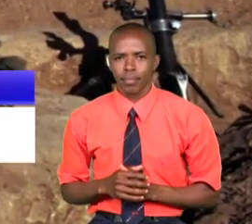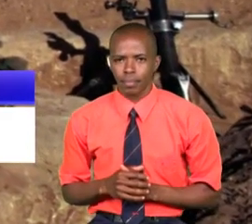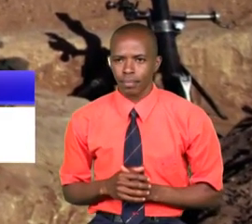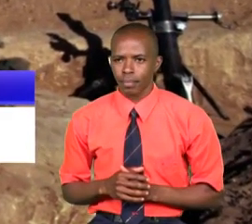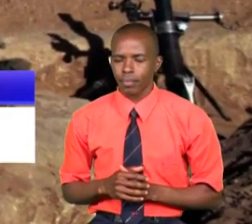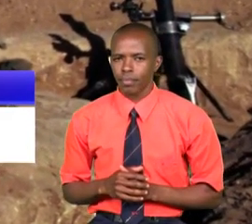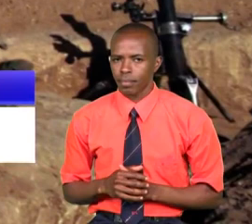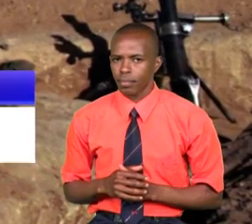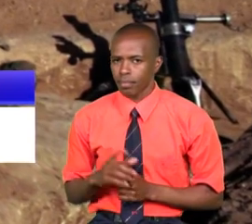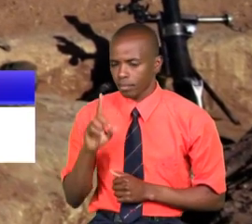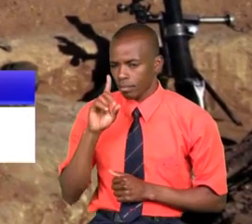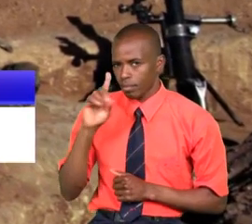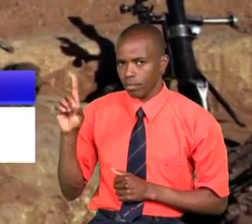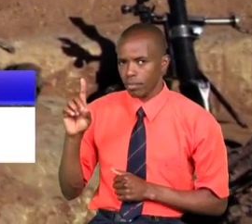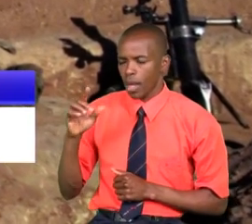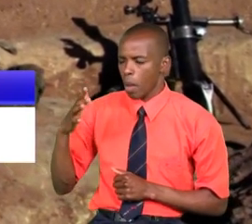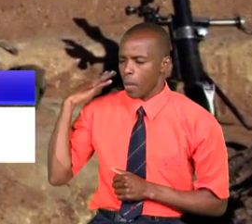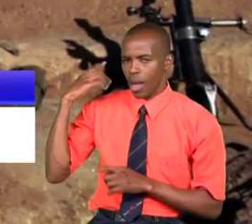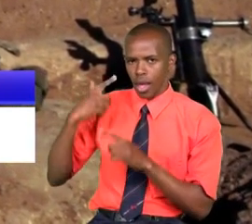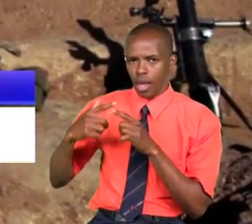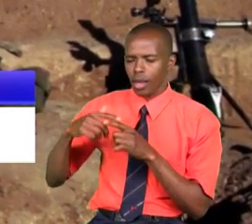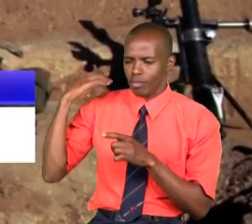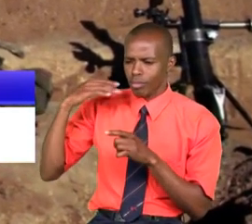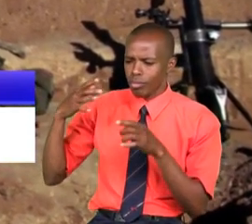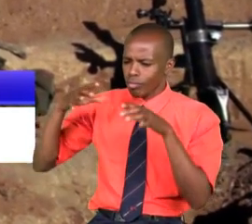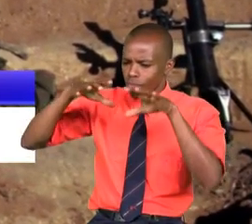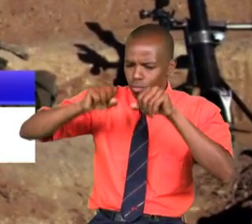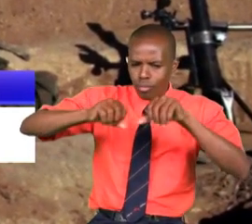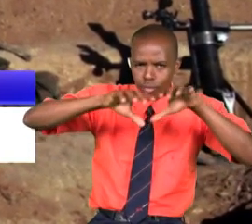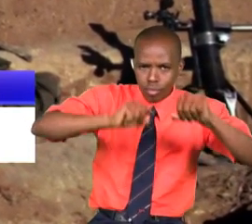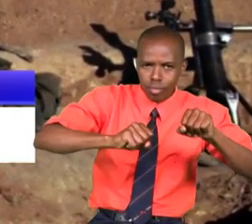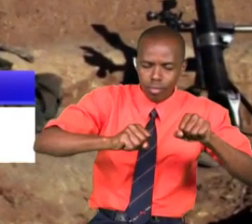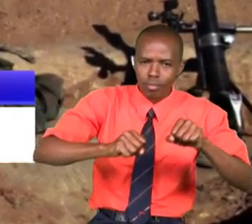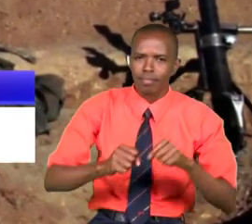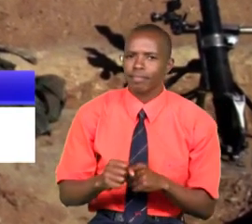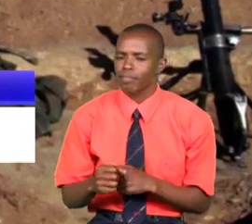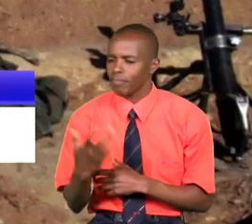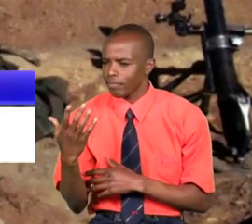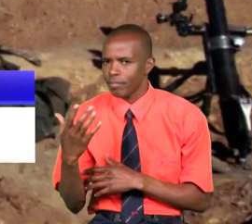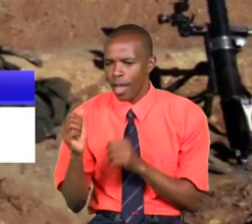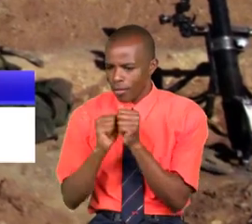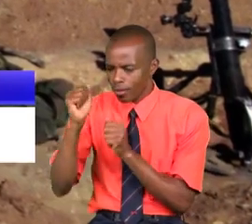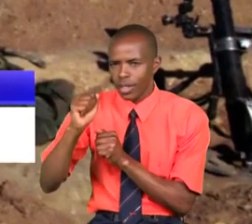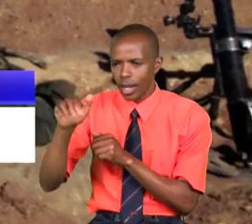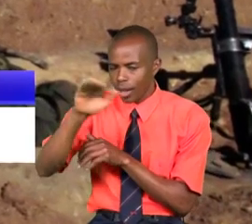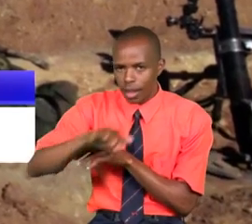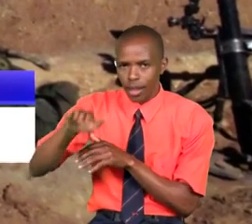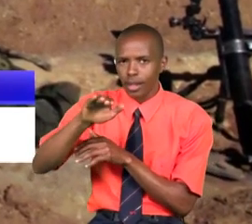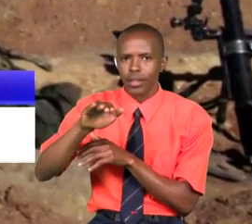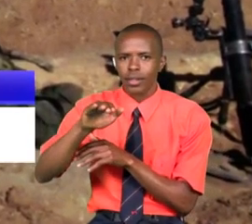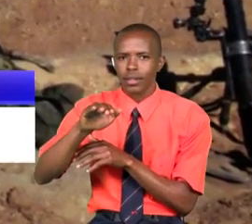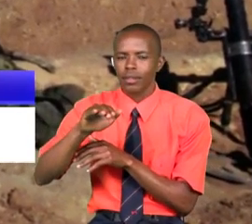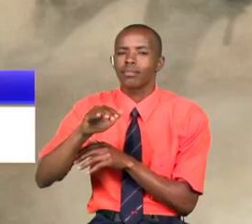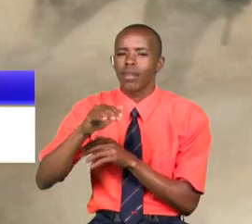Over the past few days, the Taliban have taken 26 of Afghanistan's 34 provincial capitals. The armed